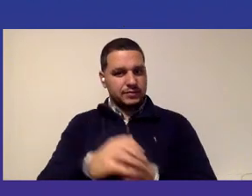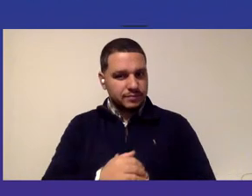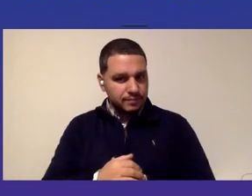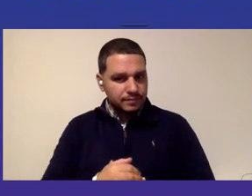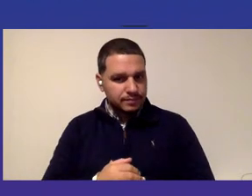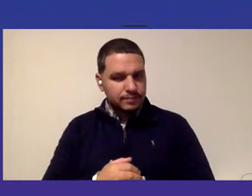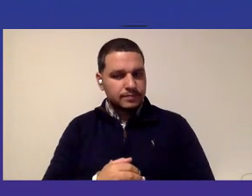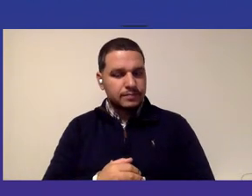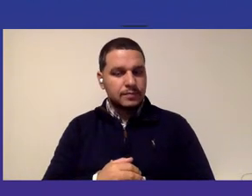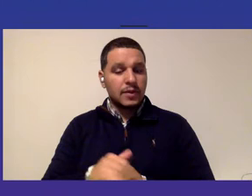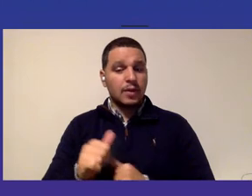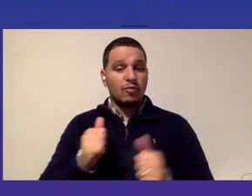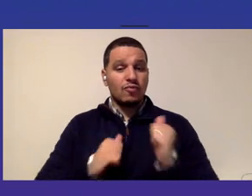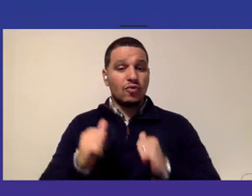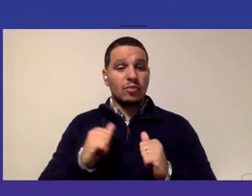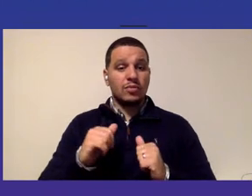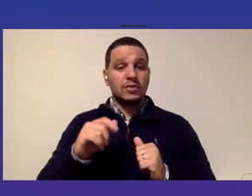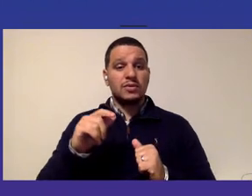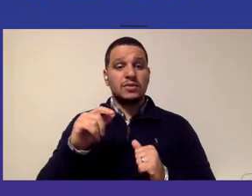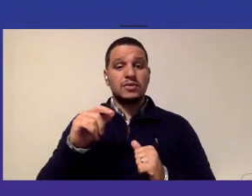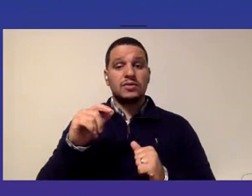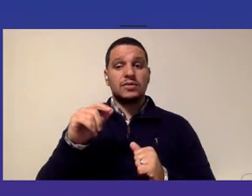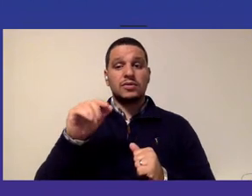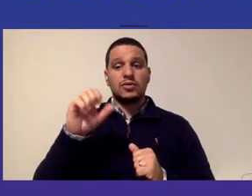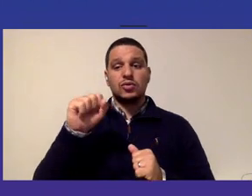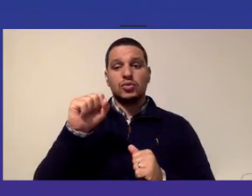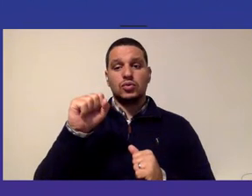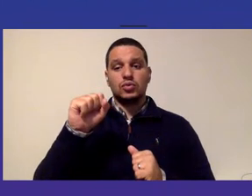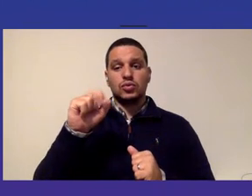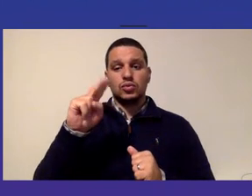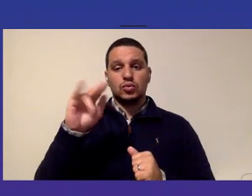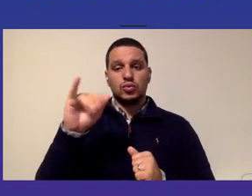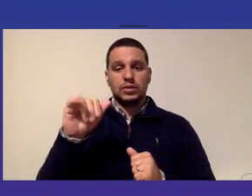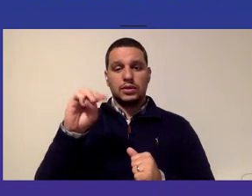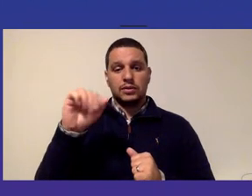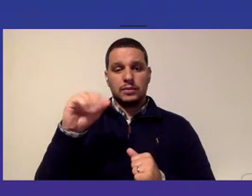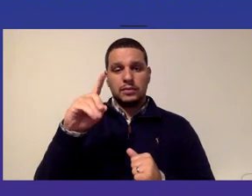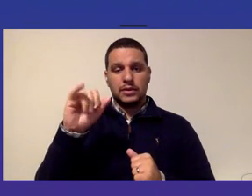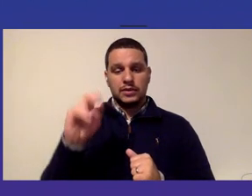The performance ethnographer Soyini Madison uses the term